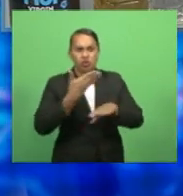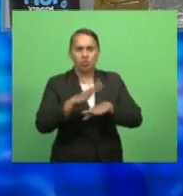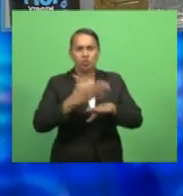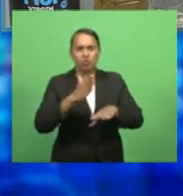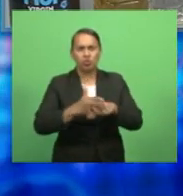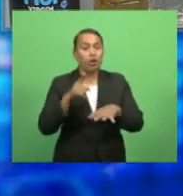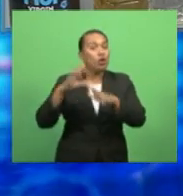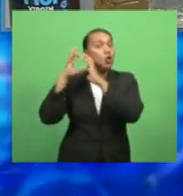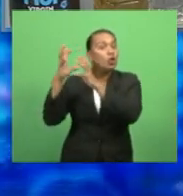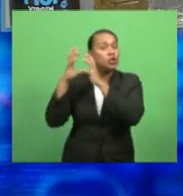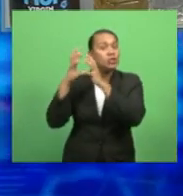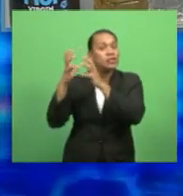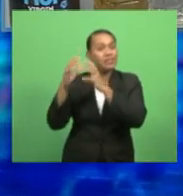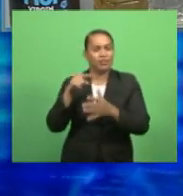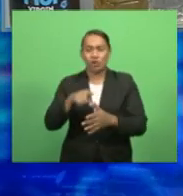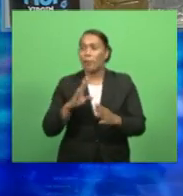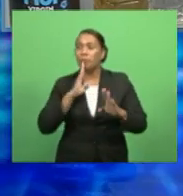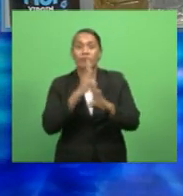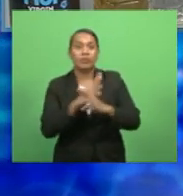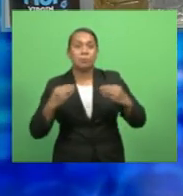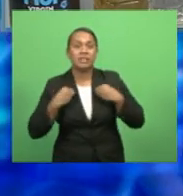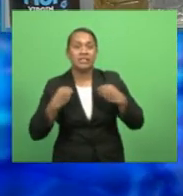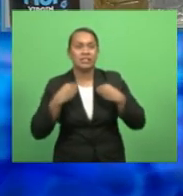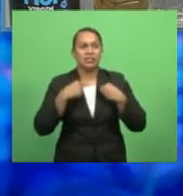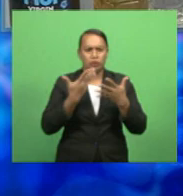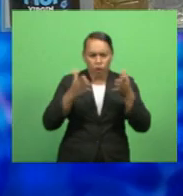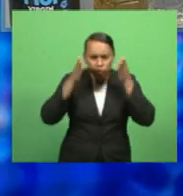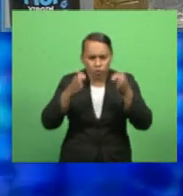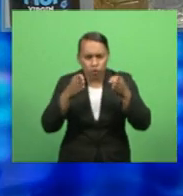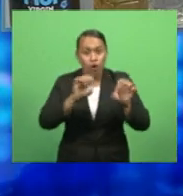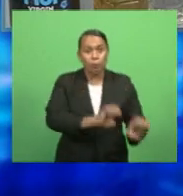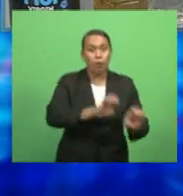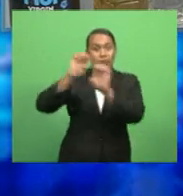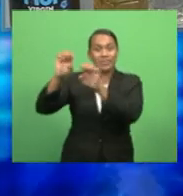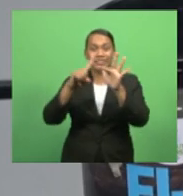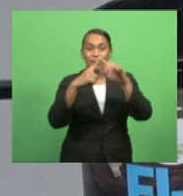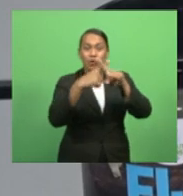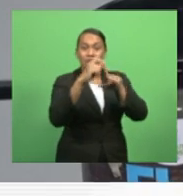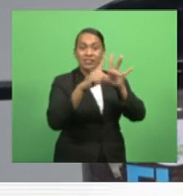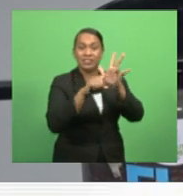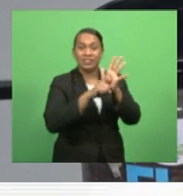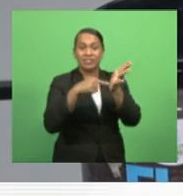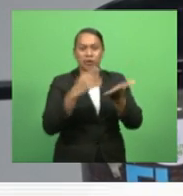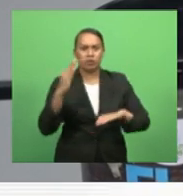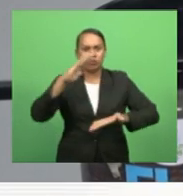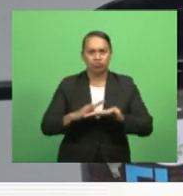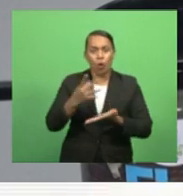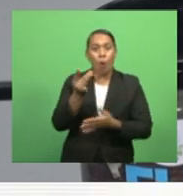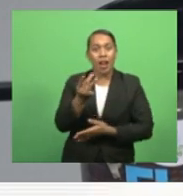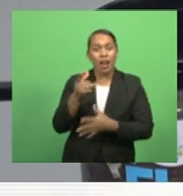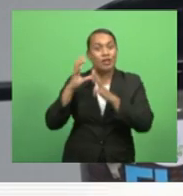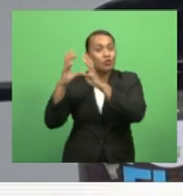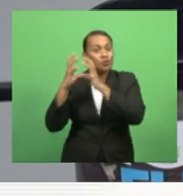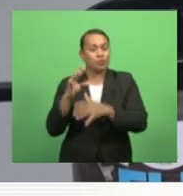focusing on increasing its export market and reducing import bills on cooking oil. Chair Raj Sharma says Fiji